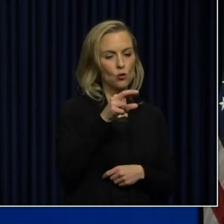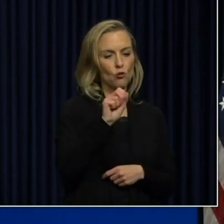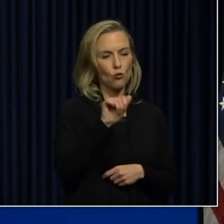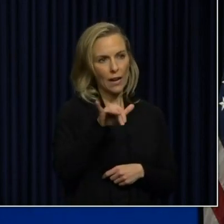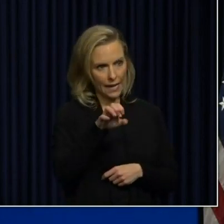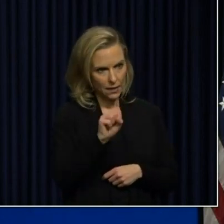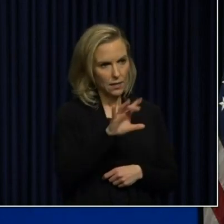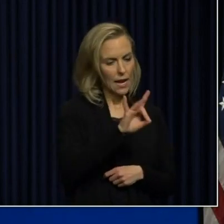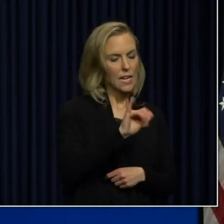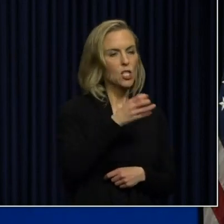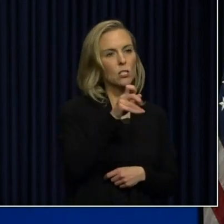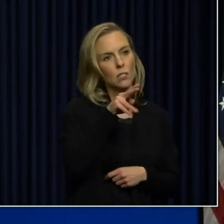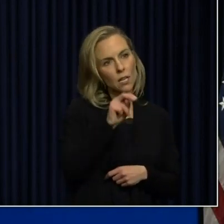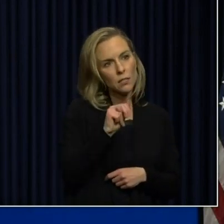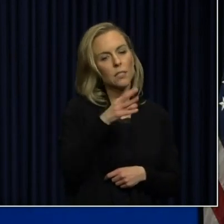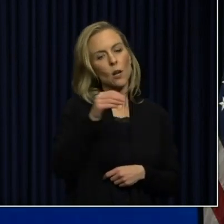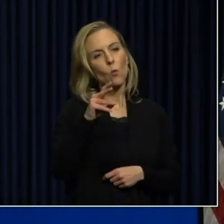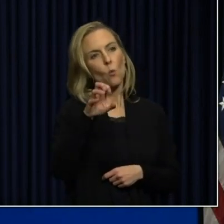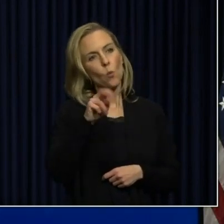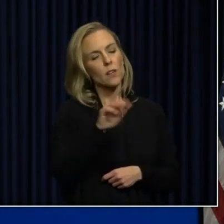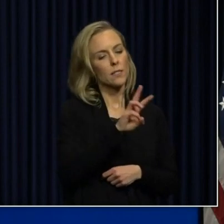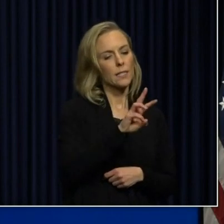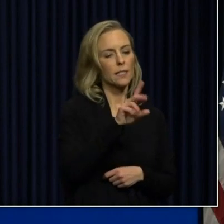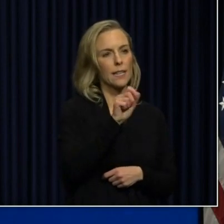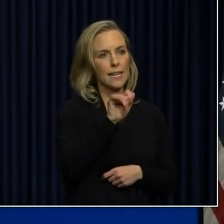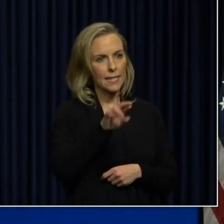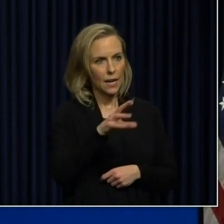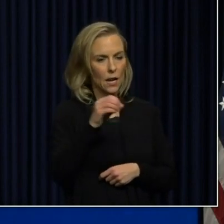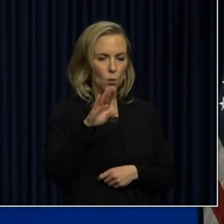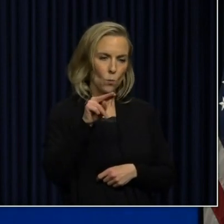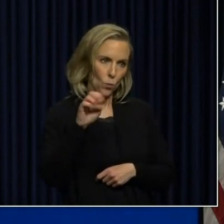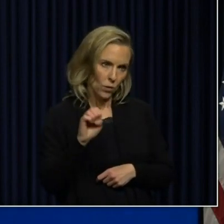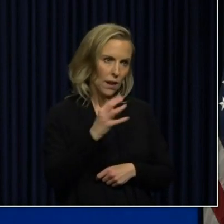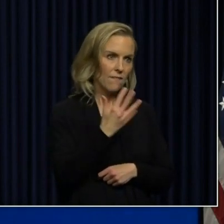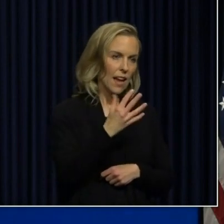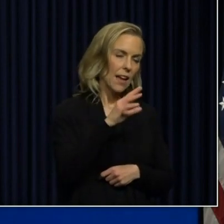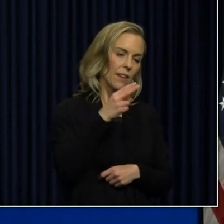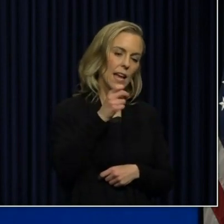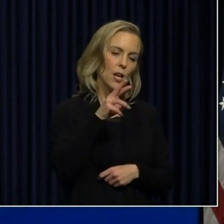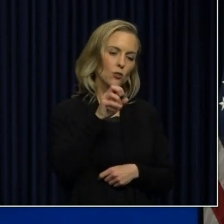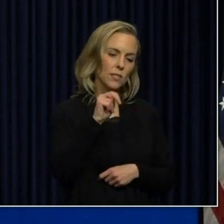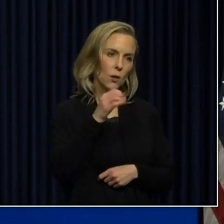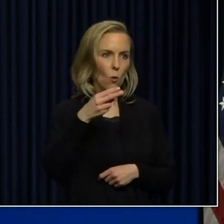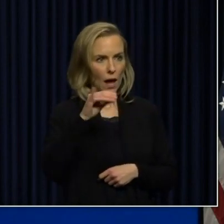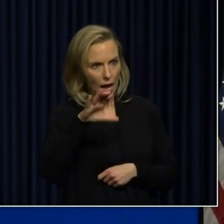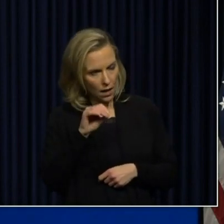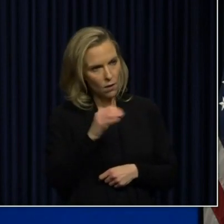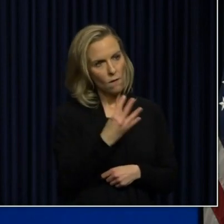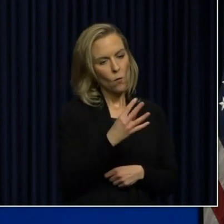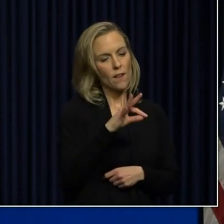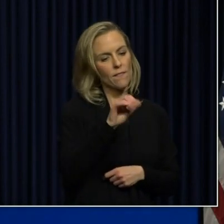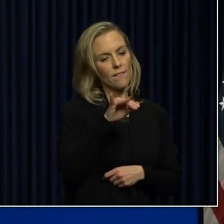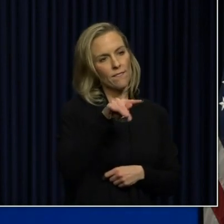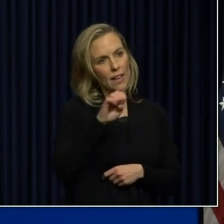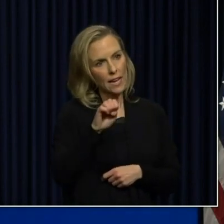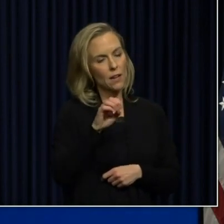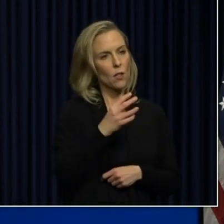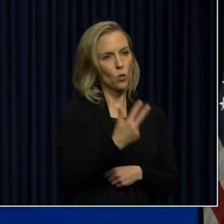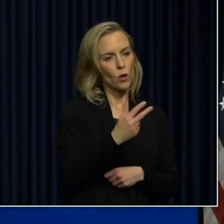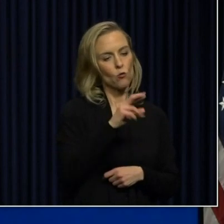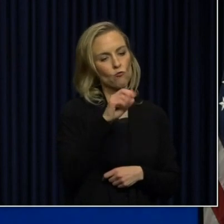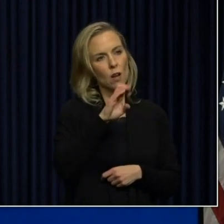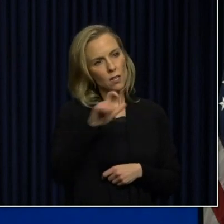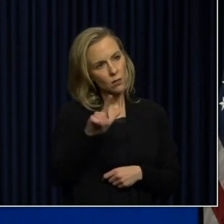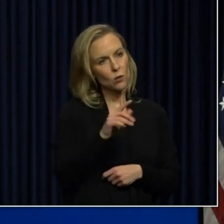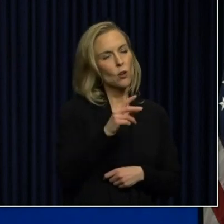Graves, 8 in Jackson and Warren, 6 in Adair and Boone, 5 in Henderson and Ohio, 4 in Fayette, 3 in Russell,